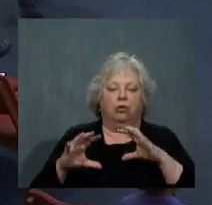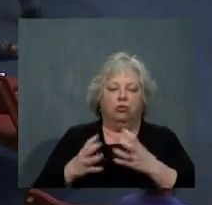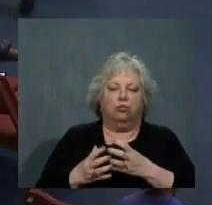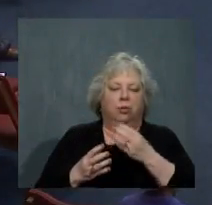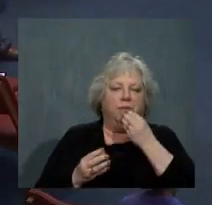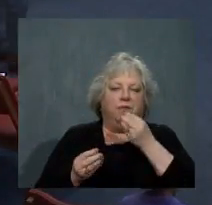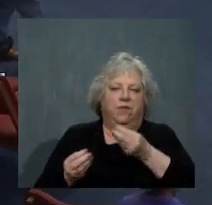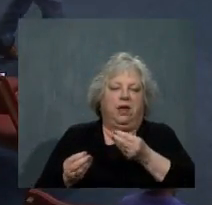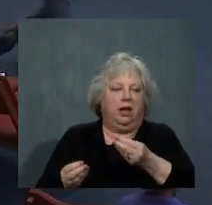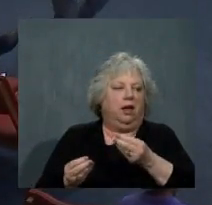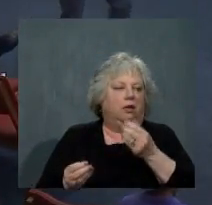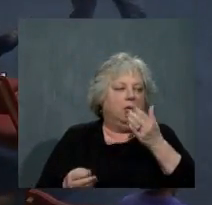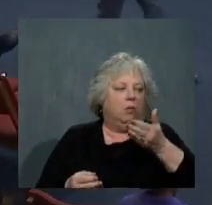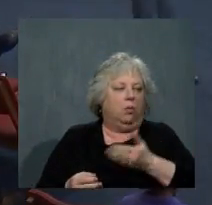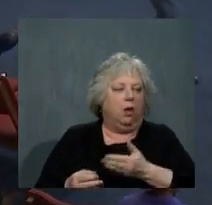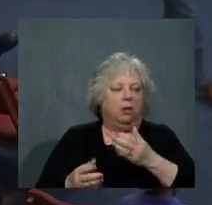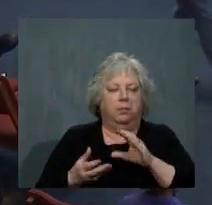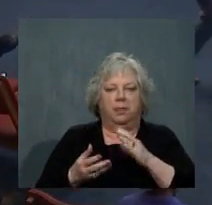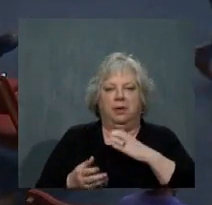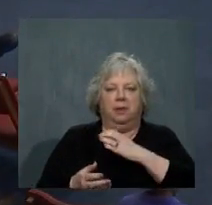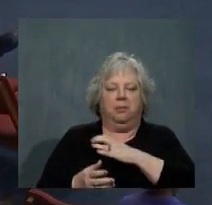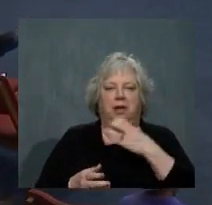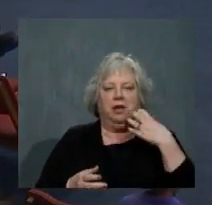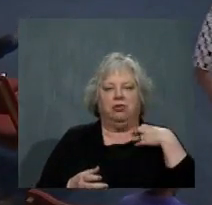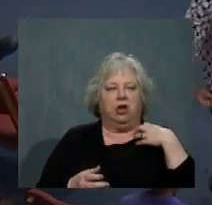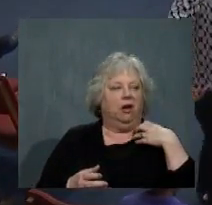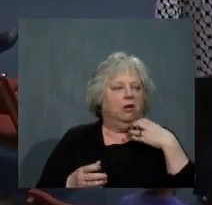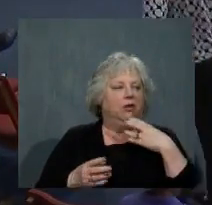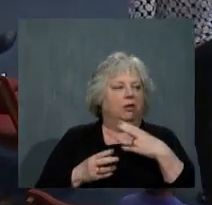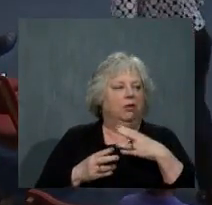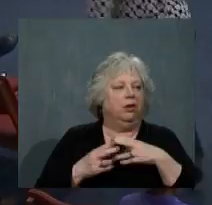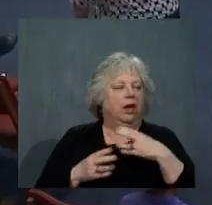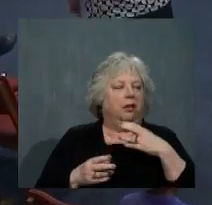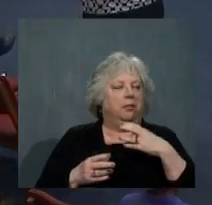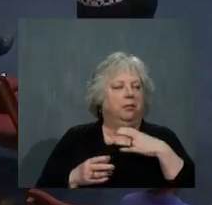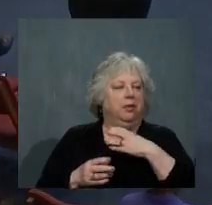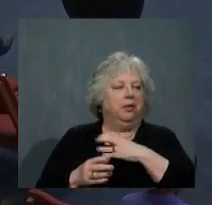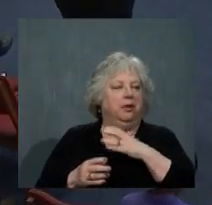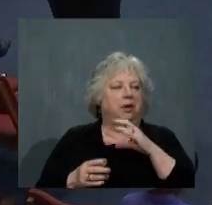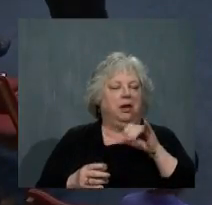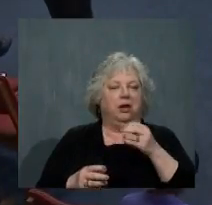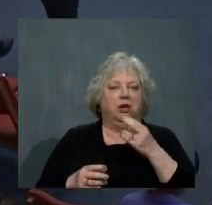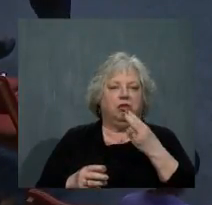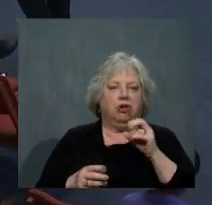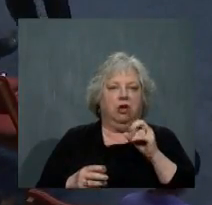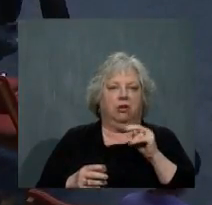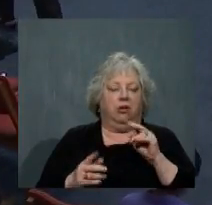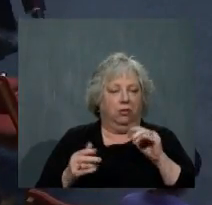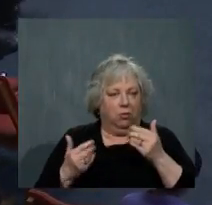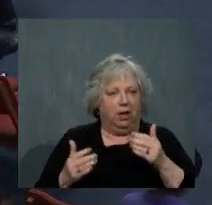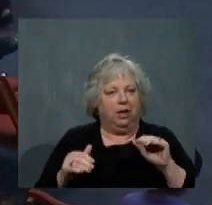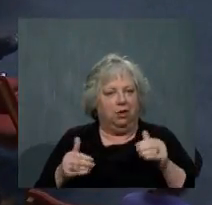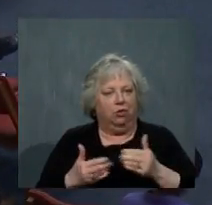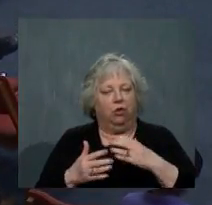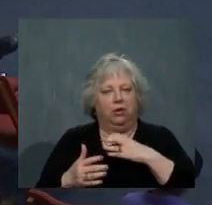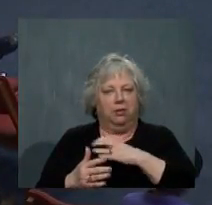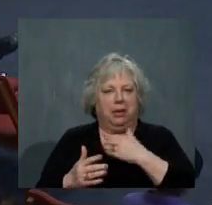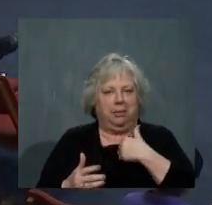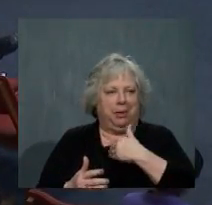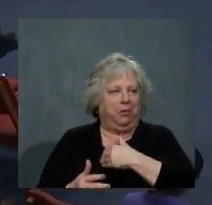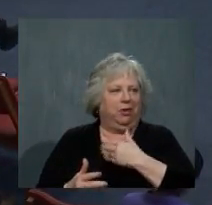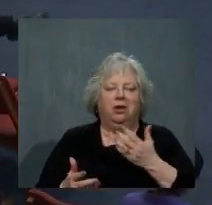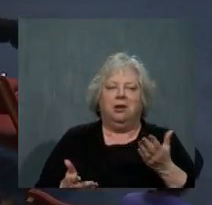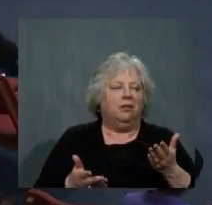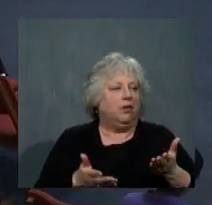Johnson, who's the committee chair. And I see you have several members of your committee with you. Yes. Why don't you go ahead and introduce them as well, if you would, Jordan? Yes, if